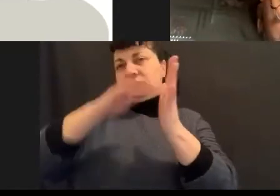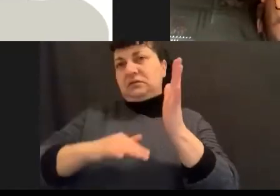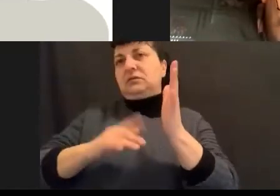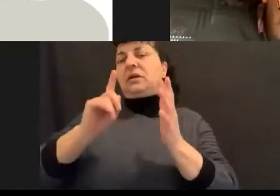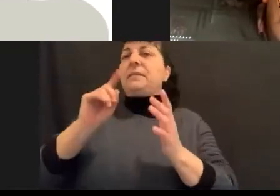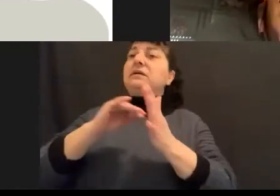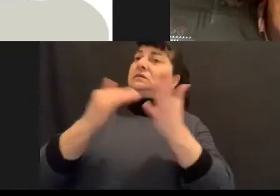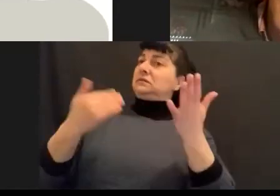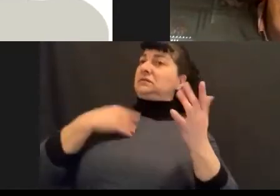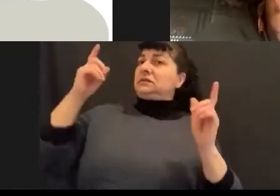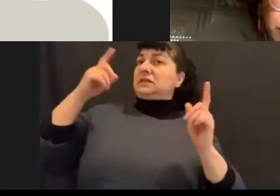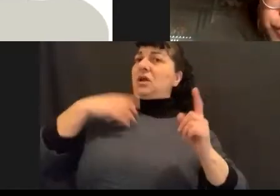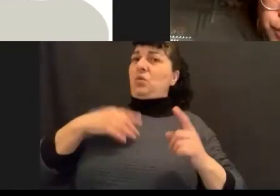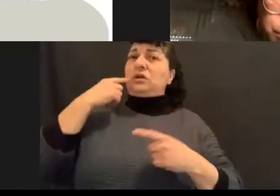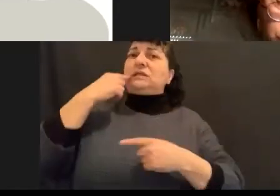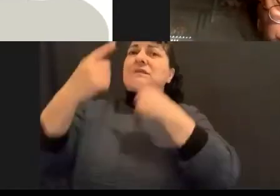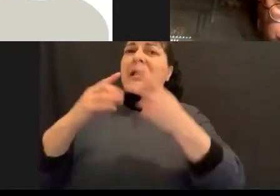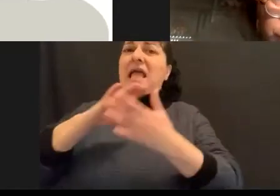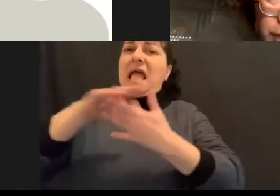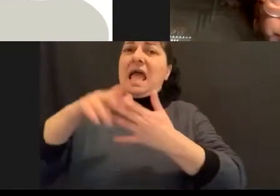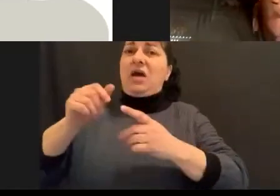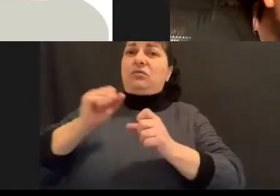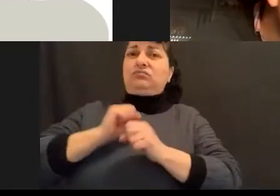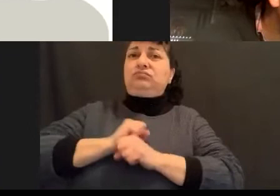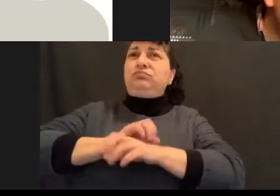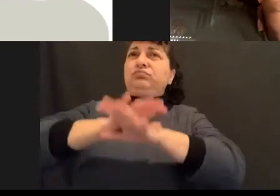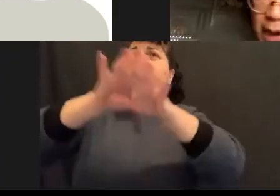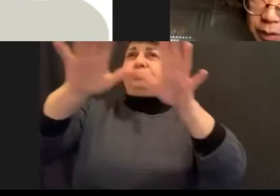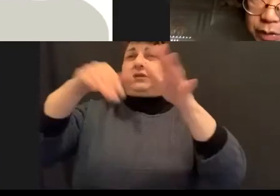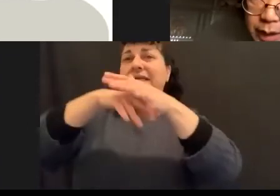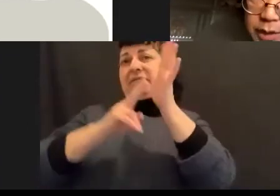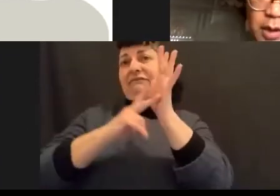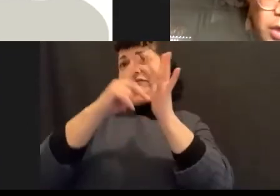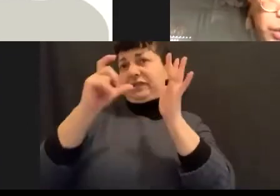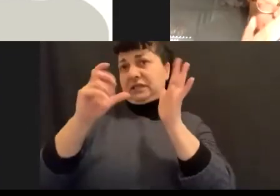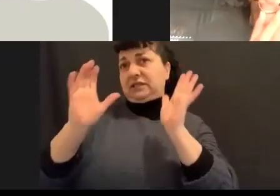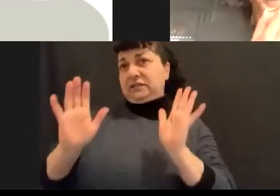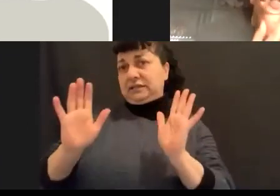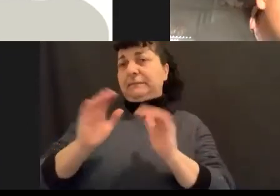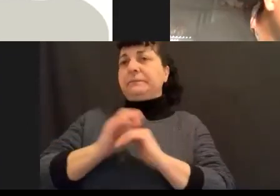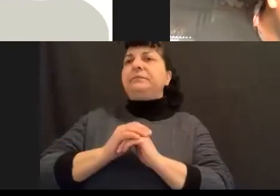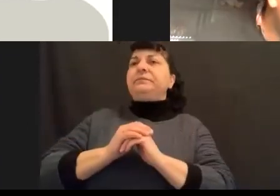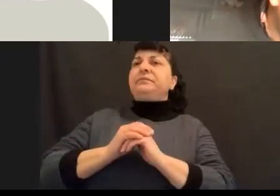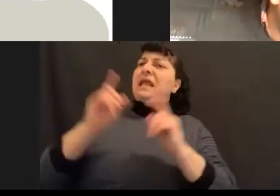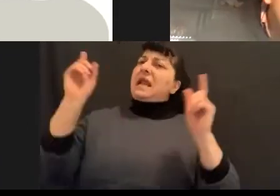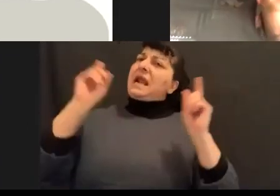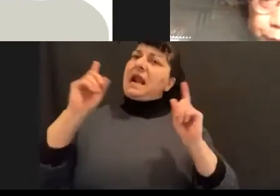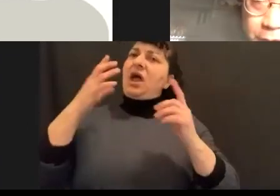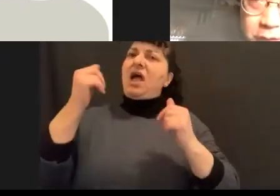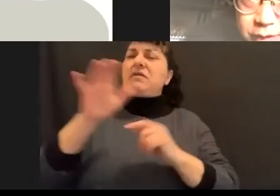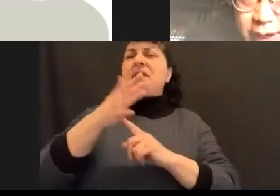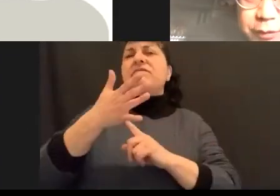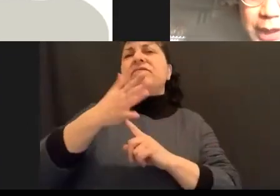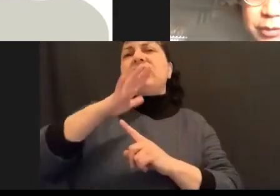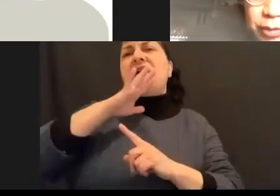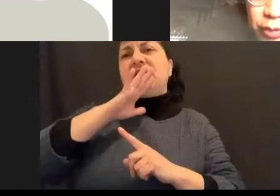of how the outbreak is progressing across the broader Victorian community. So at this stage, we have about a total of more than